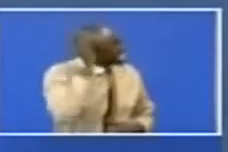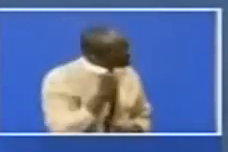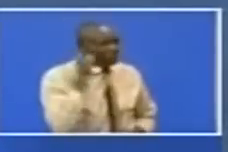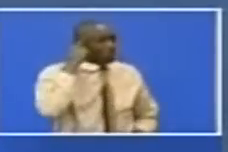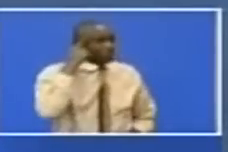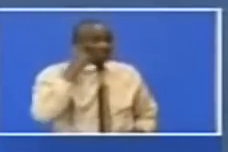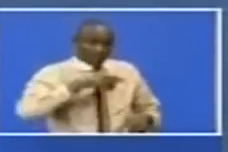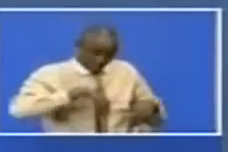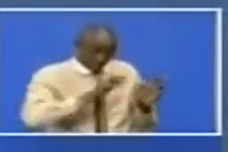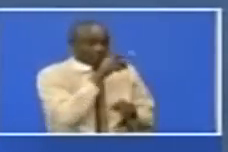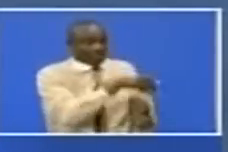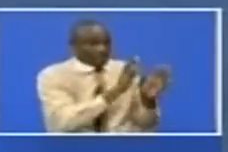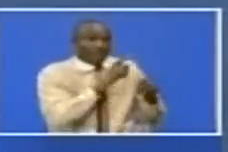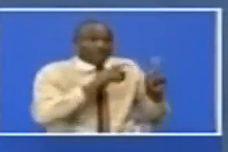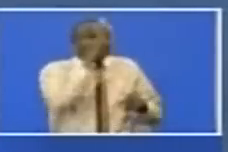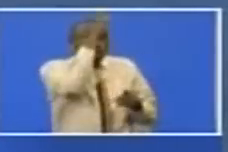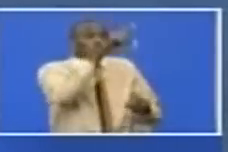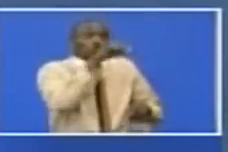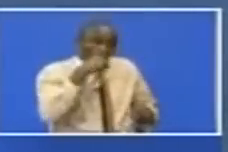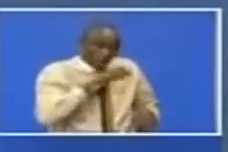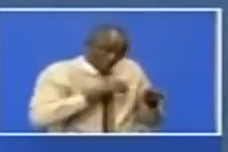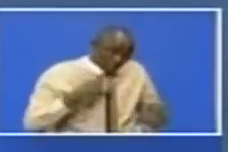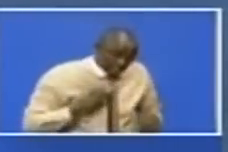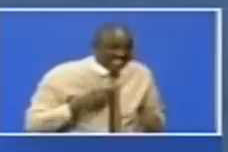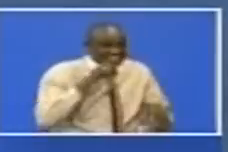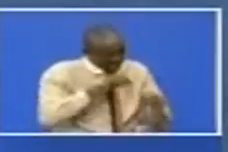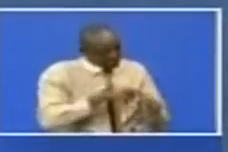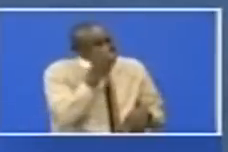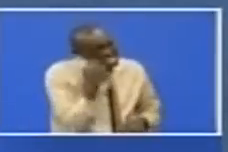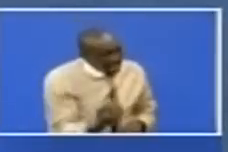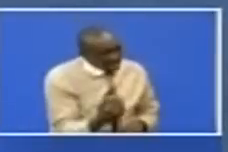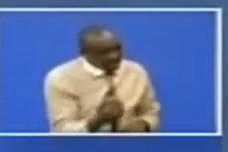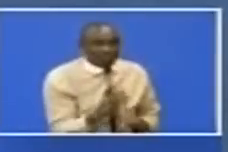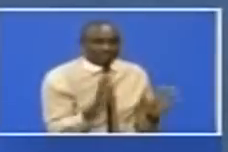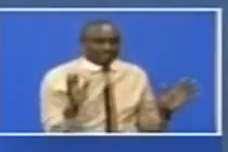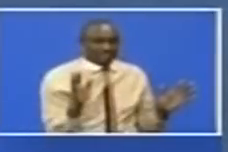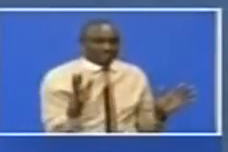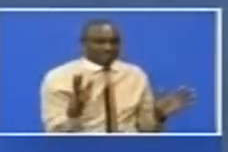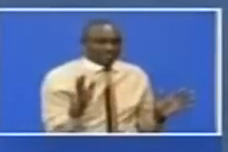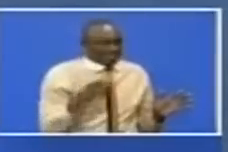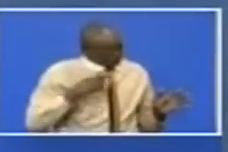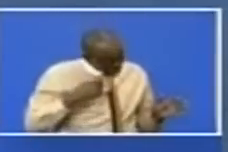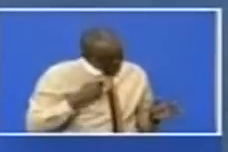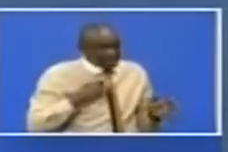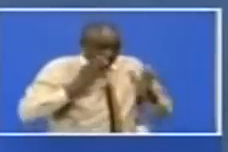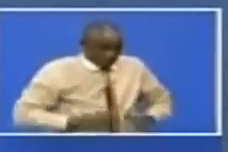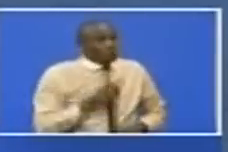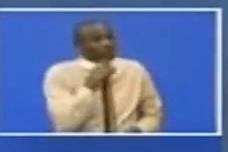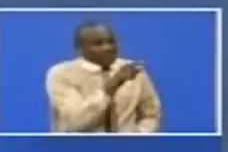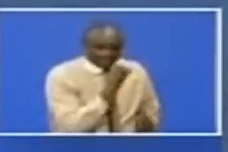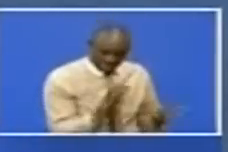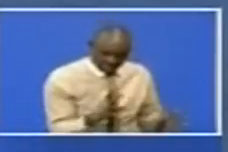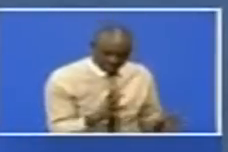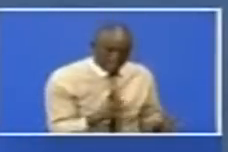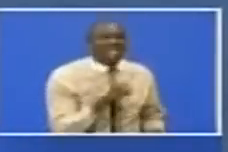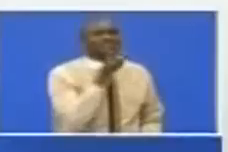on this path. But by the election of grace, the calling came while I was quite young. So well, what age? It was not a personal preference. Uh-huh. The